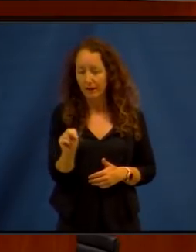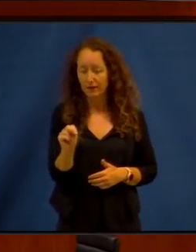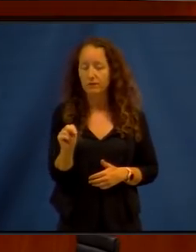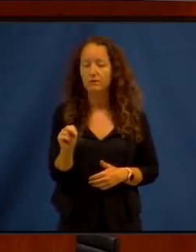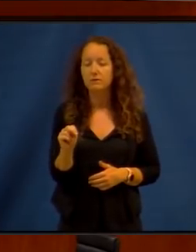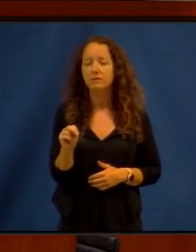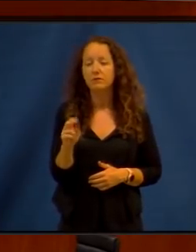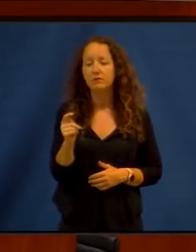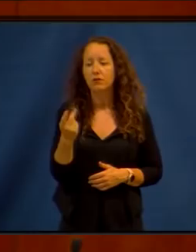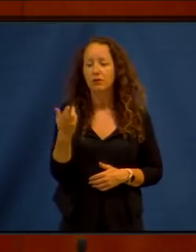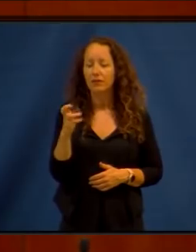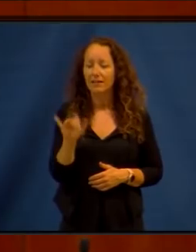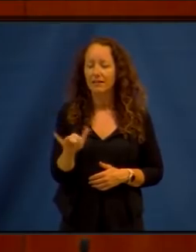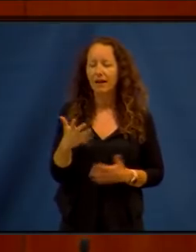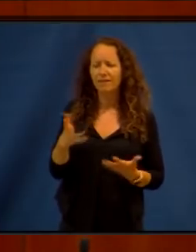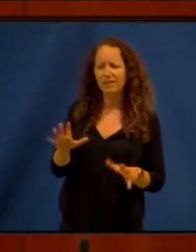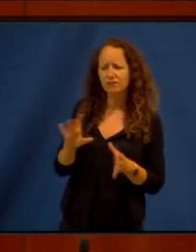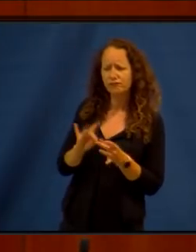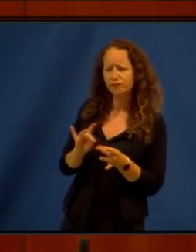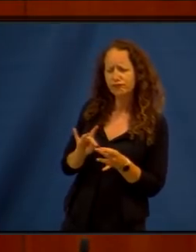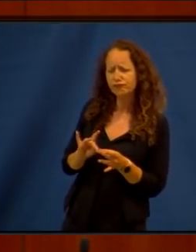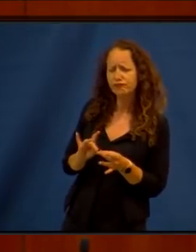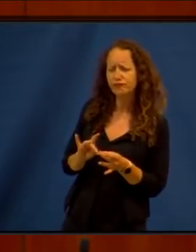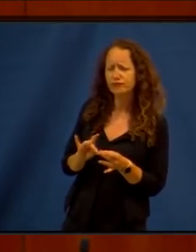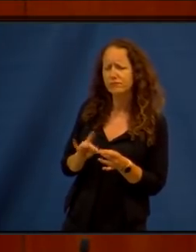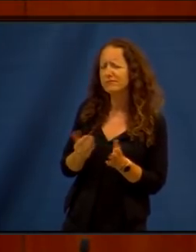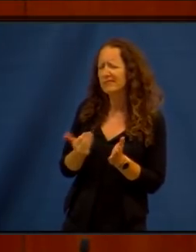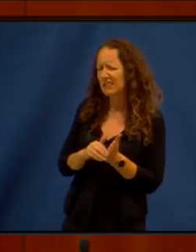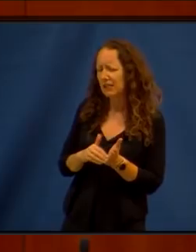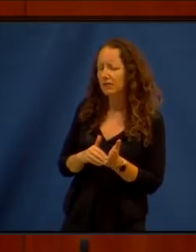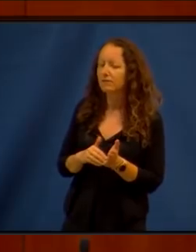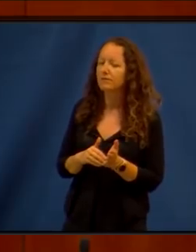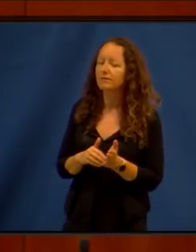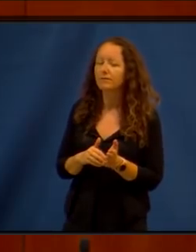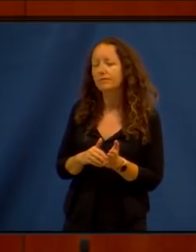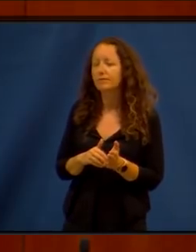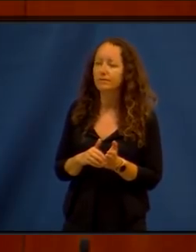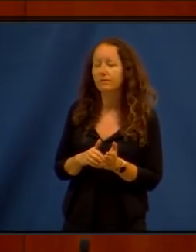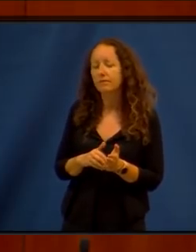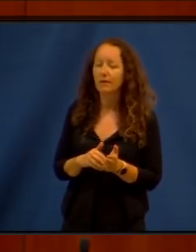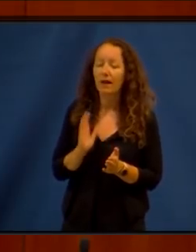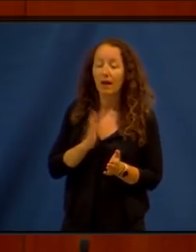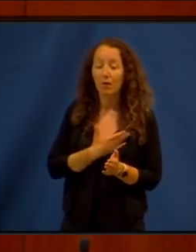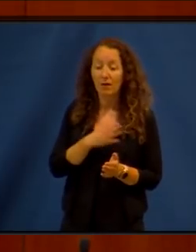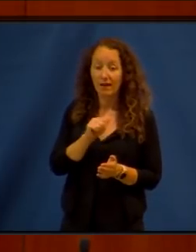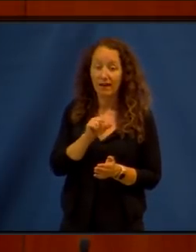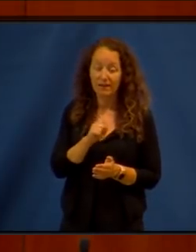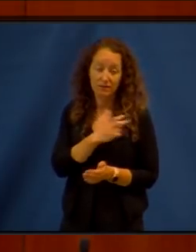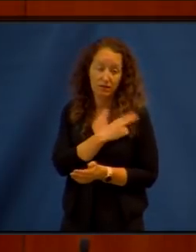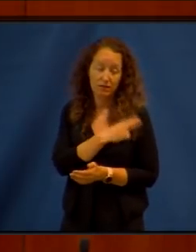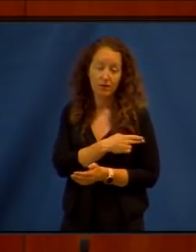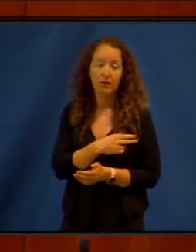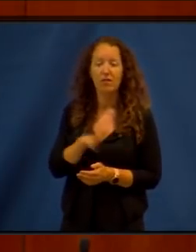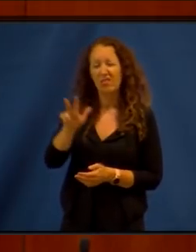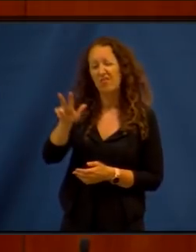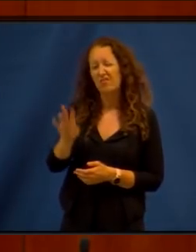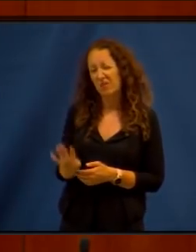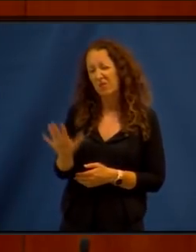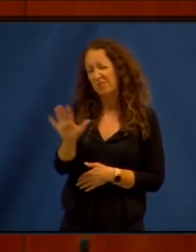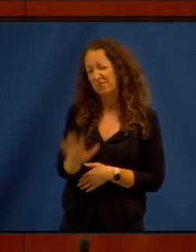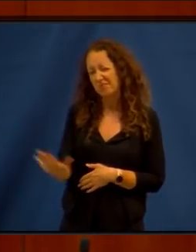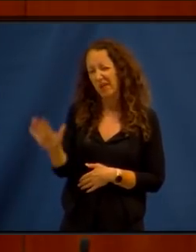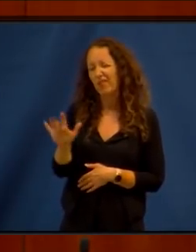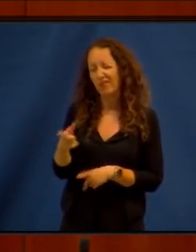as I shared earlier, we have had quite a few, about three quarters of the cases that have come in to our facility have